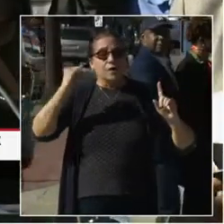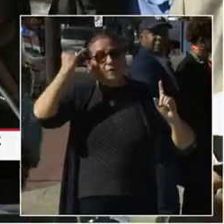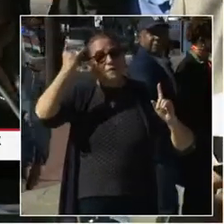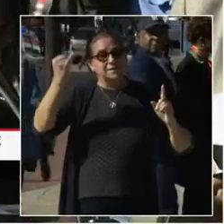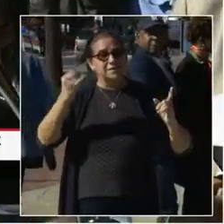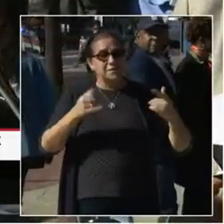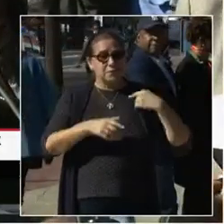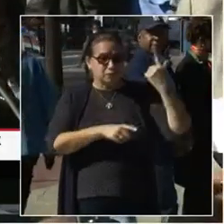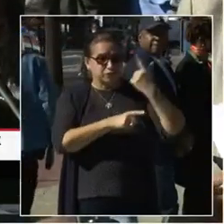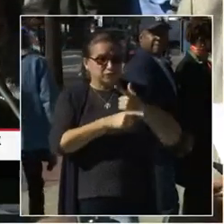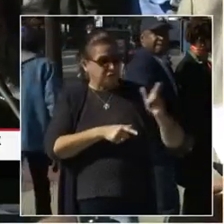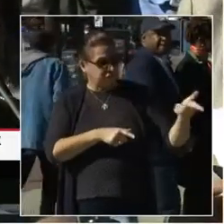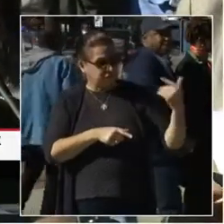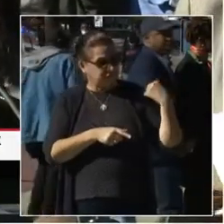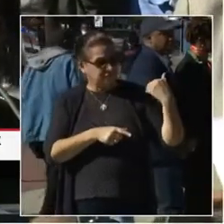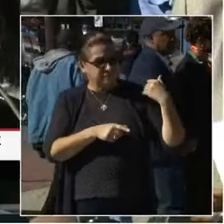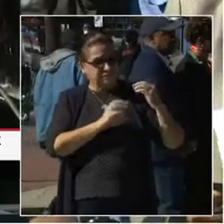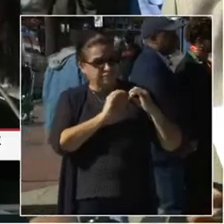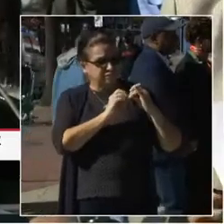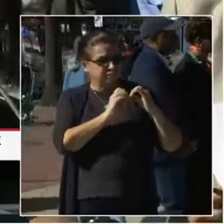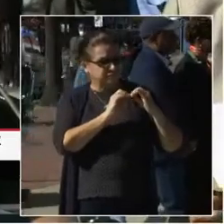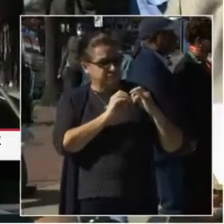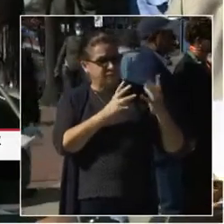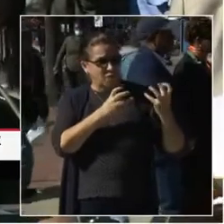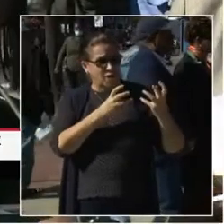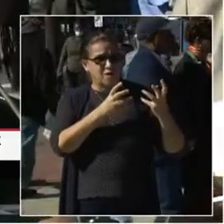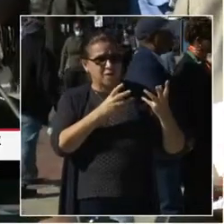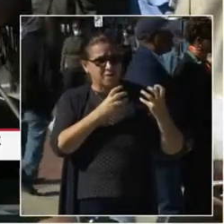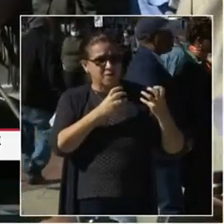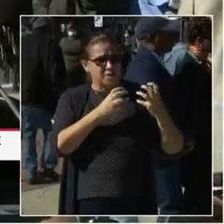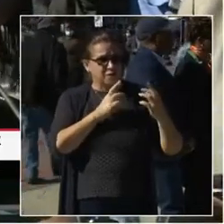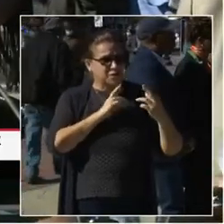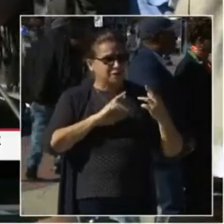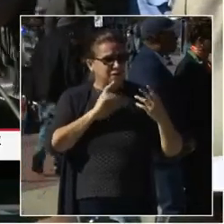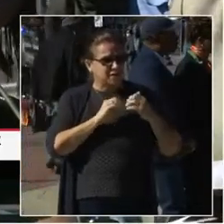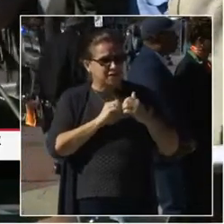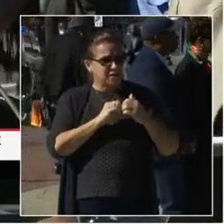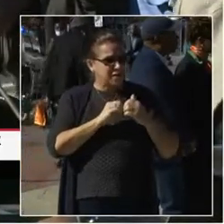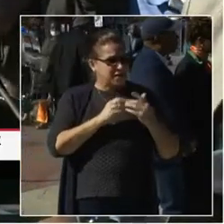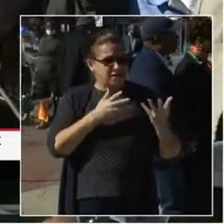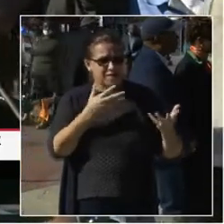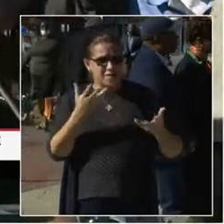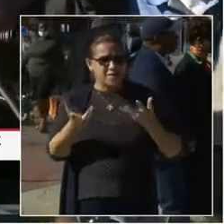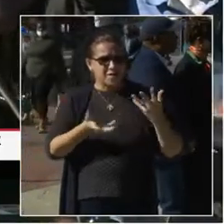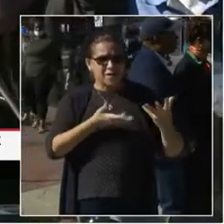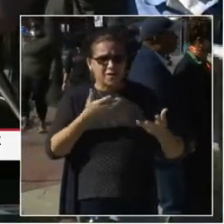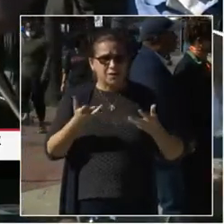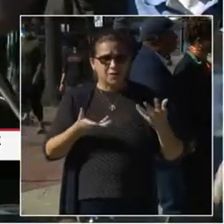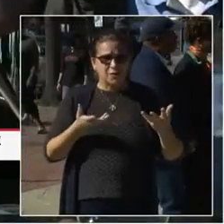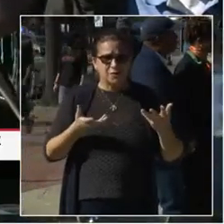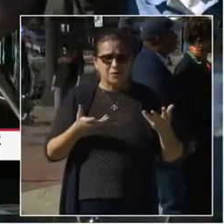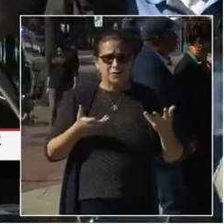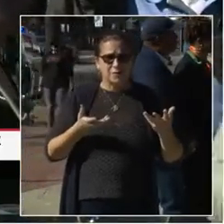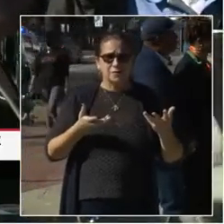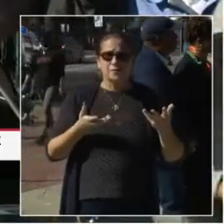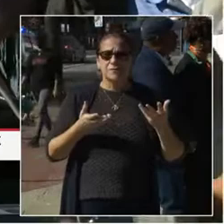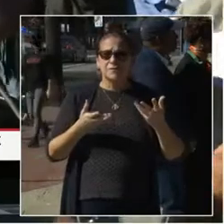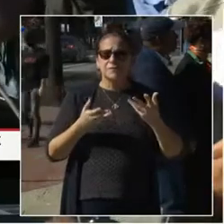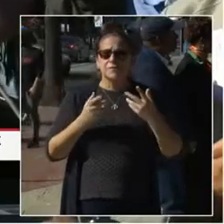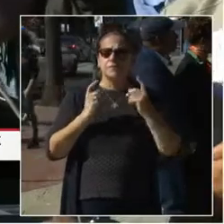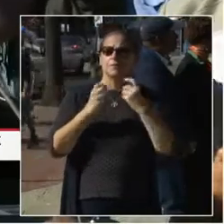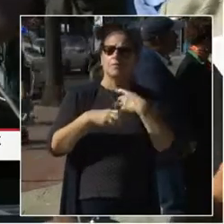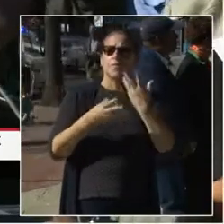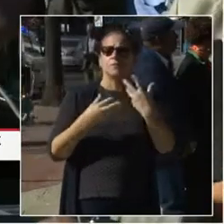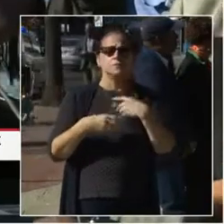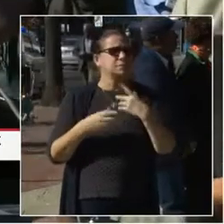to figure out what in the world to give my mother for her birthday. So he decided that since she